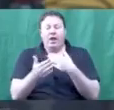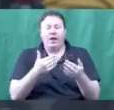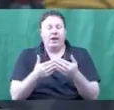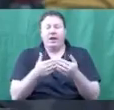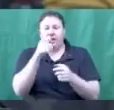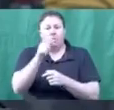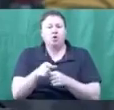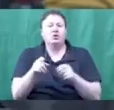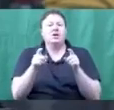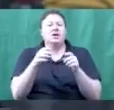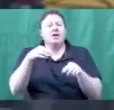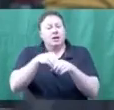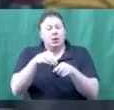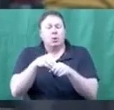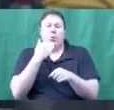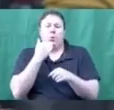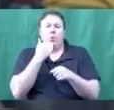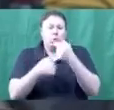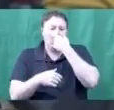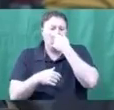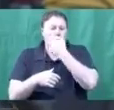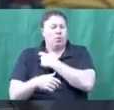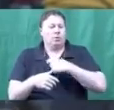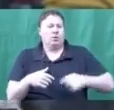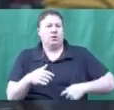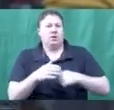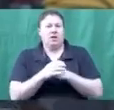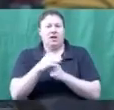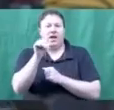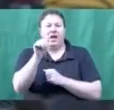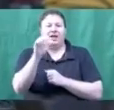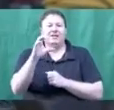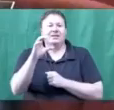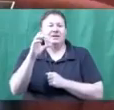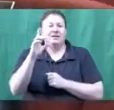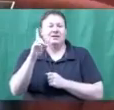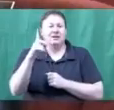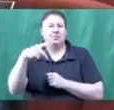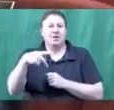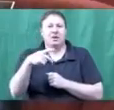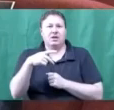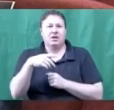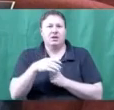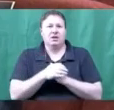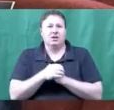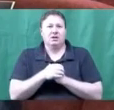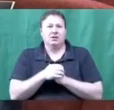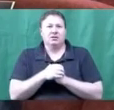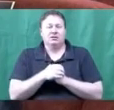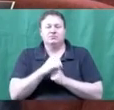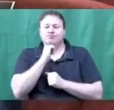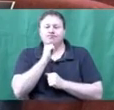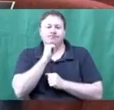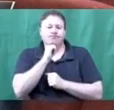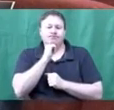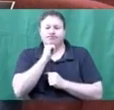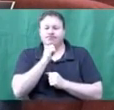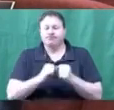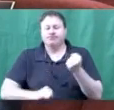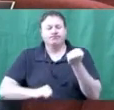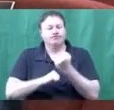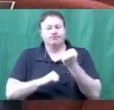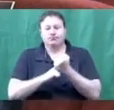and that includes President Ramaphosa. The ACDP regrets that it supported the appointment of Advocate Nkobani.